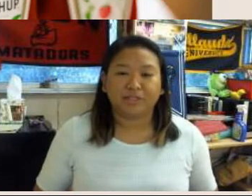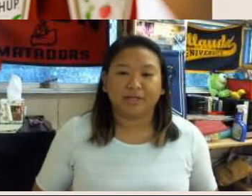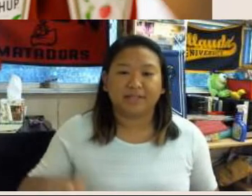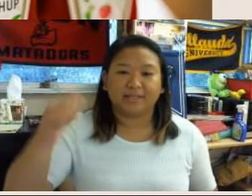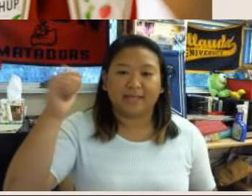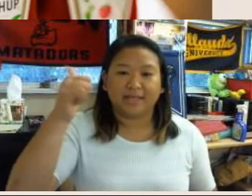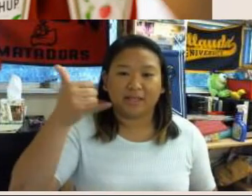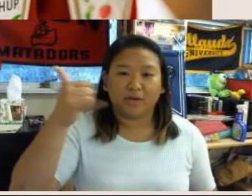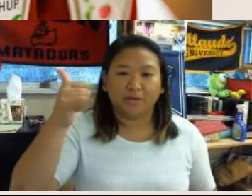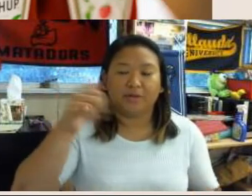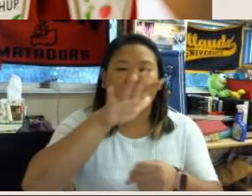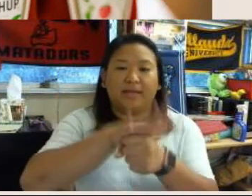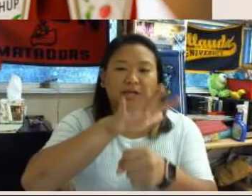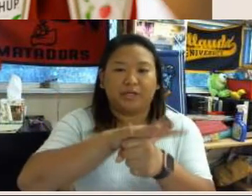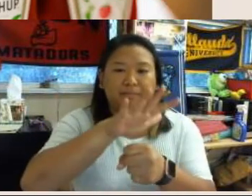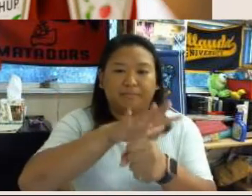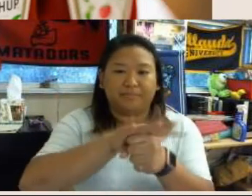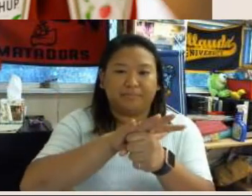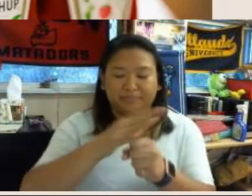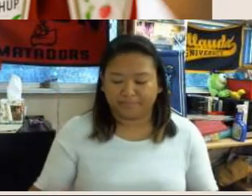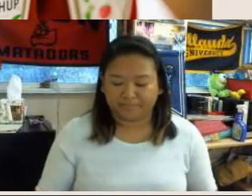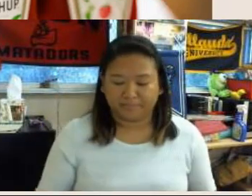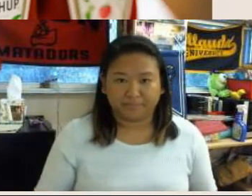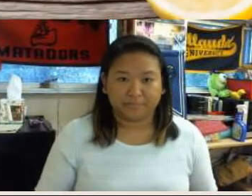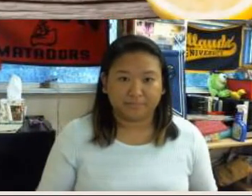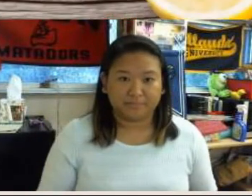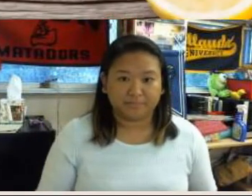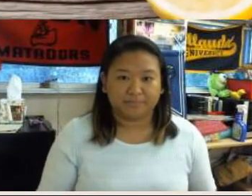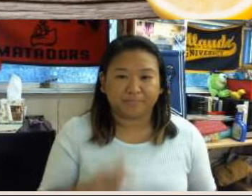and then mustard is yellow ketchup.